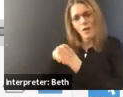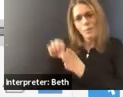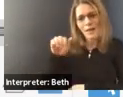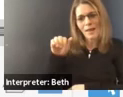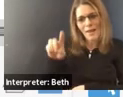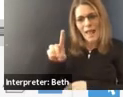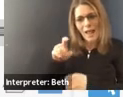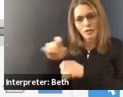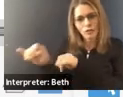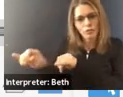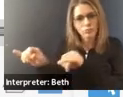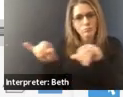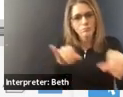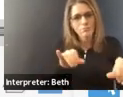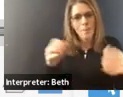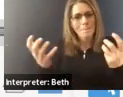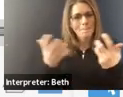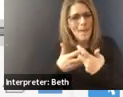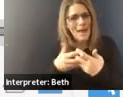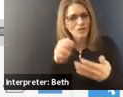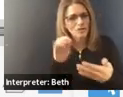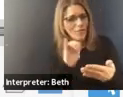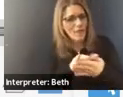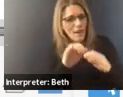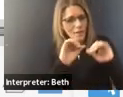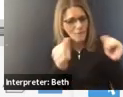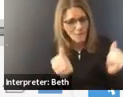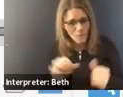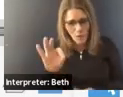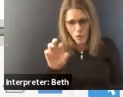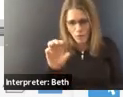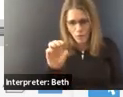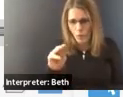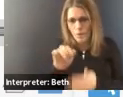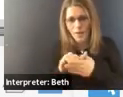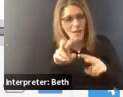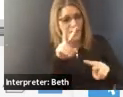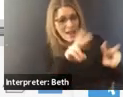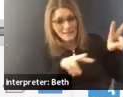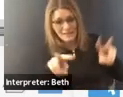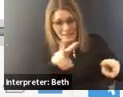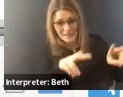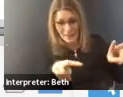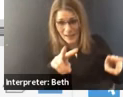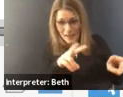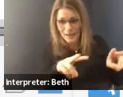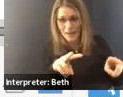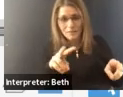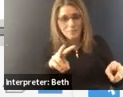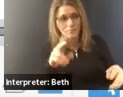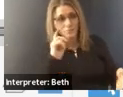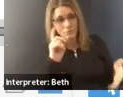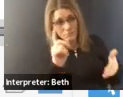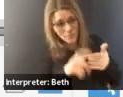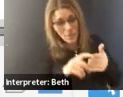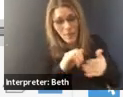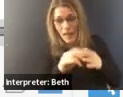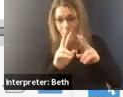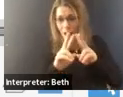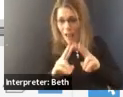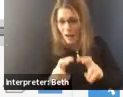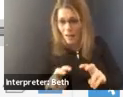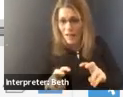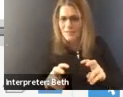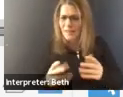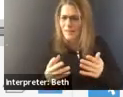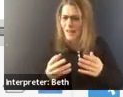point, that seeing, analyzing, breaking it down, right? And I think